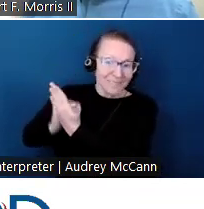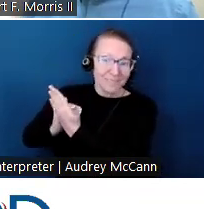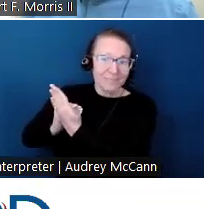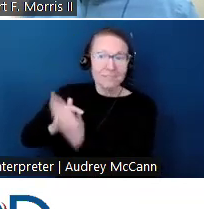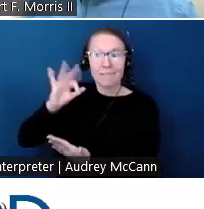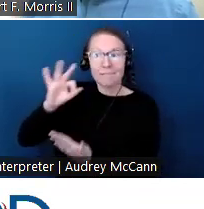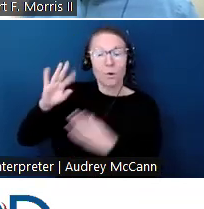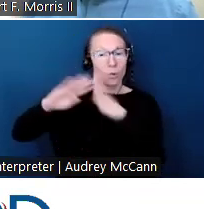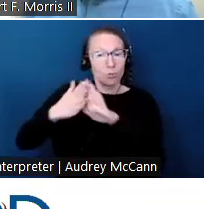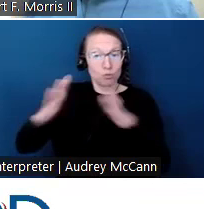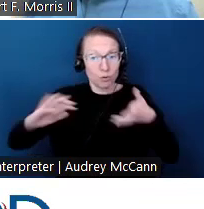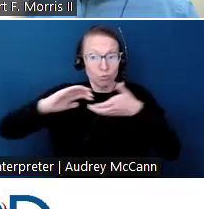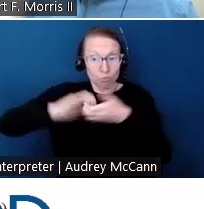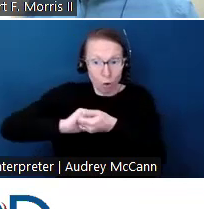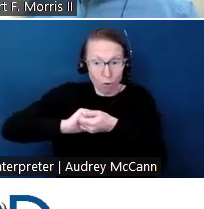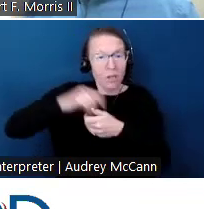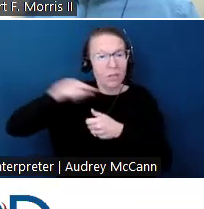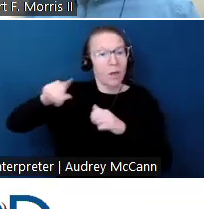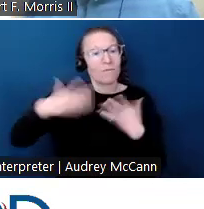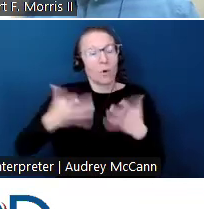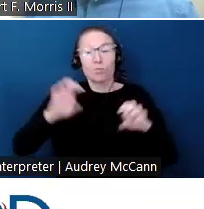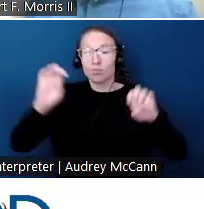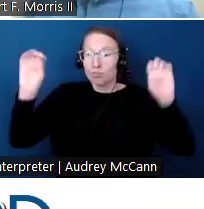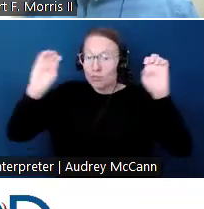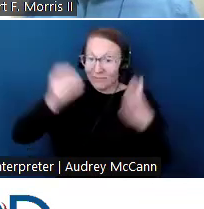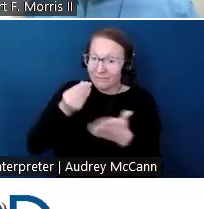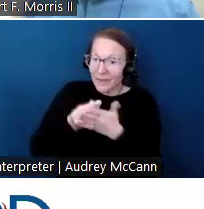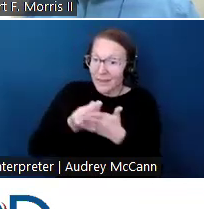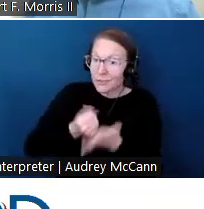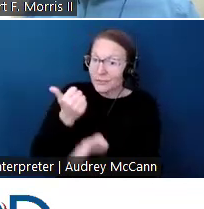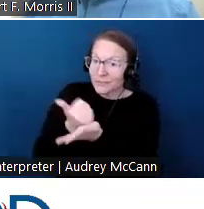community partners who provide emergency financial assistance,